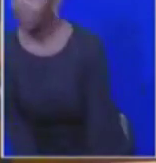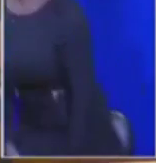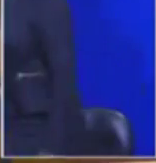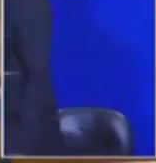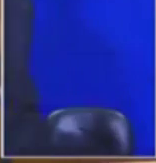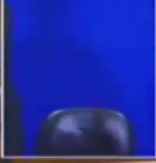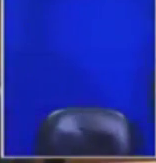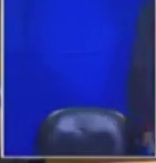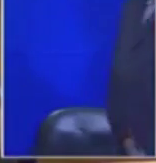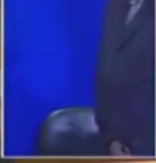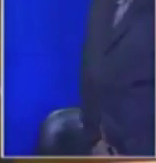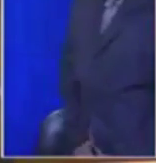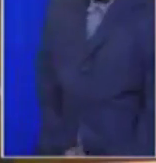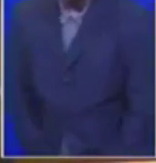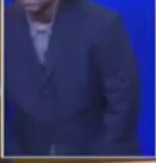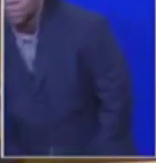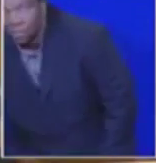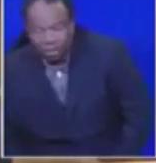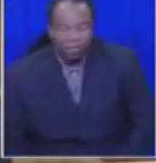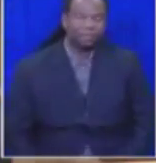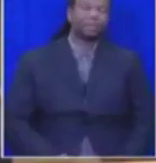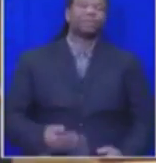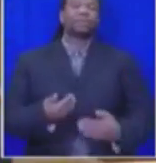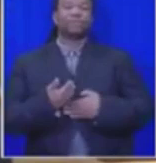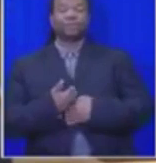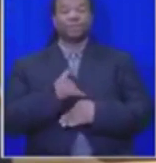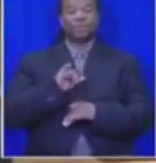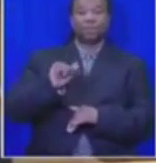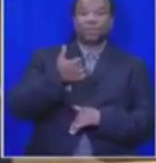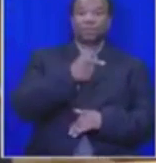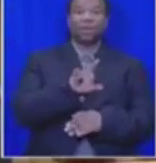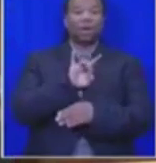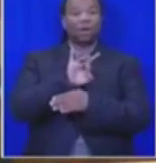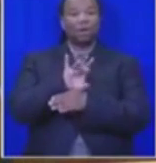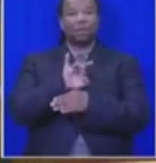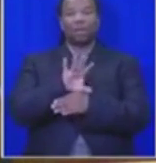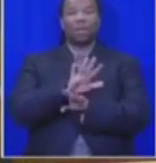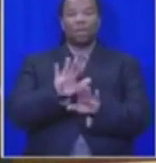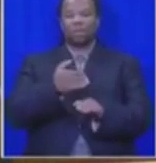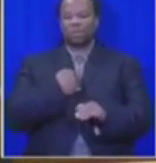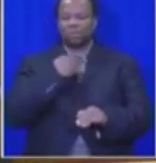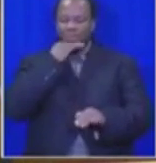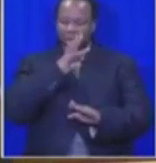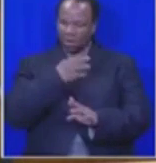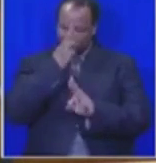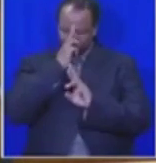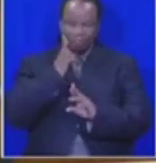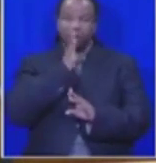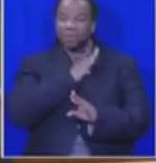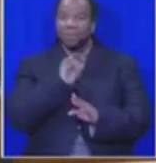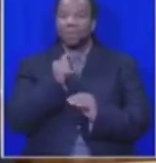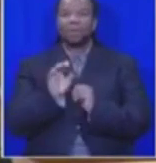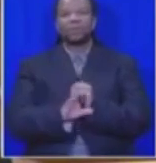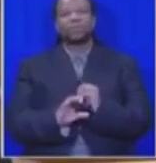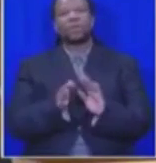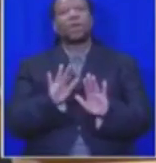the advice I was giving. That does not undermine the Constitution. The point I was making on the thing, I